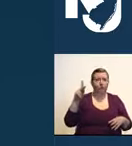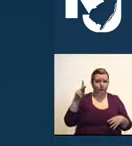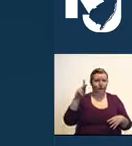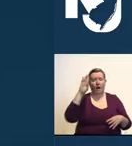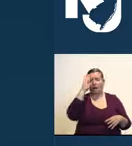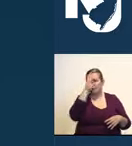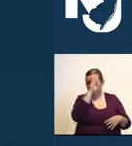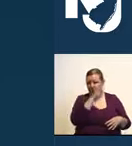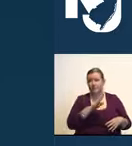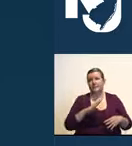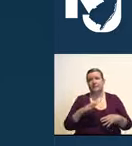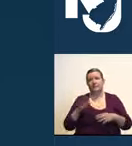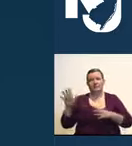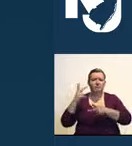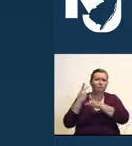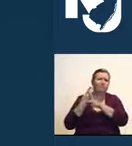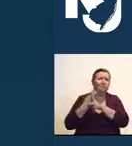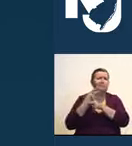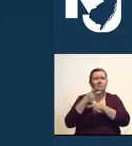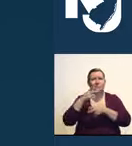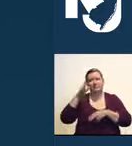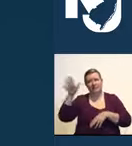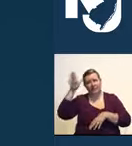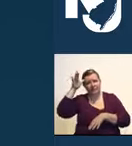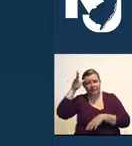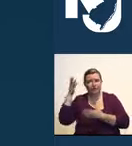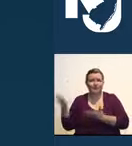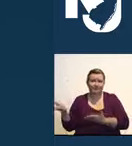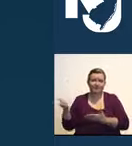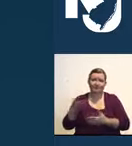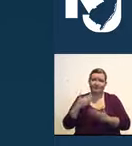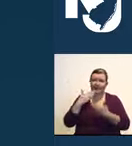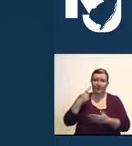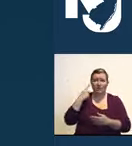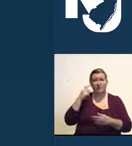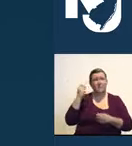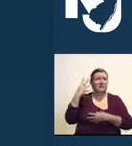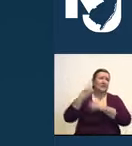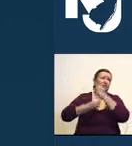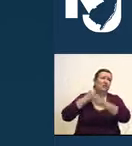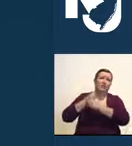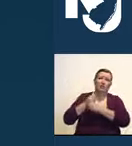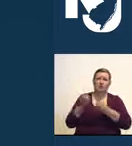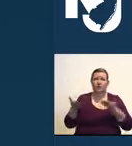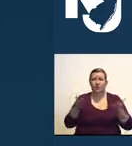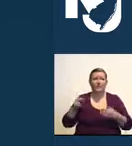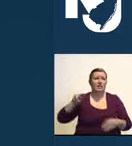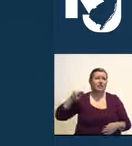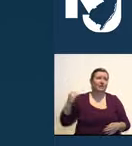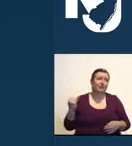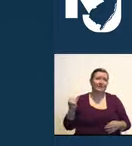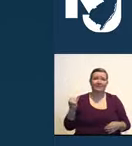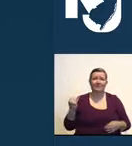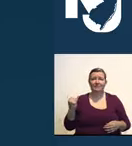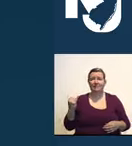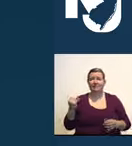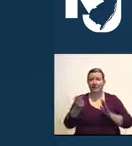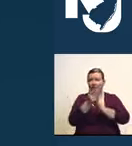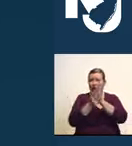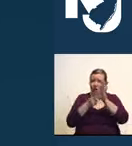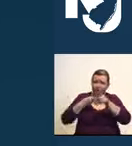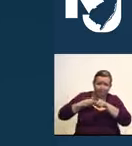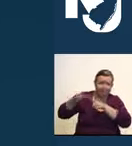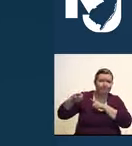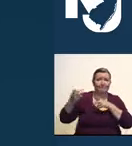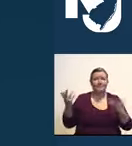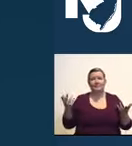the care that they provided to his dad. We thank Michael for his years of service to our state's legal community and to his community, and